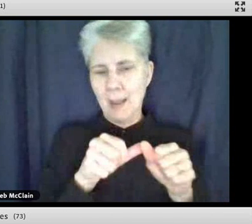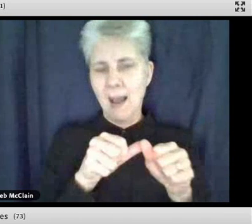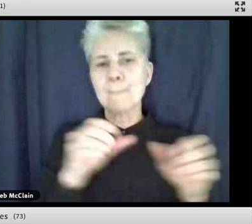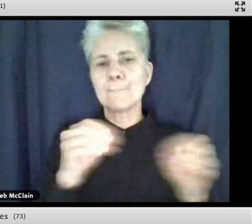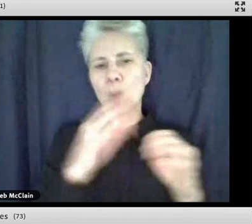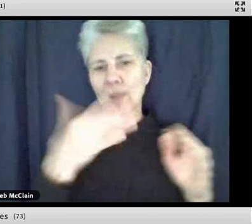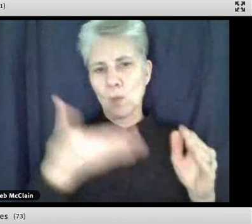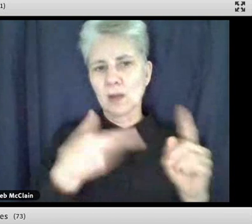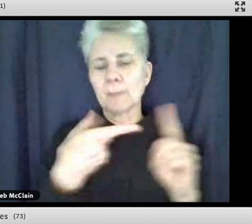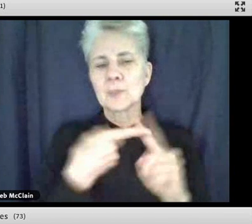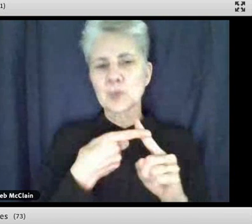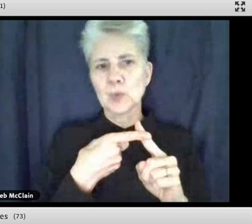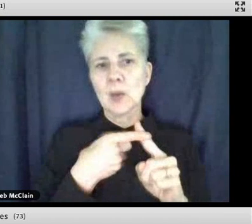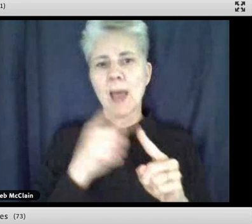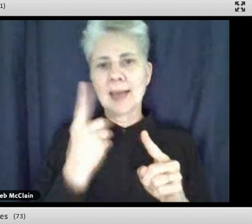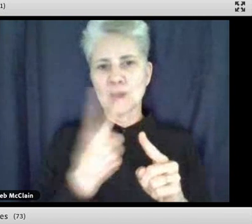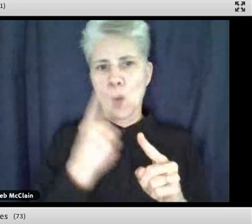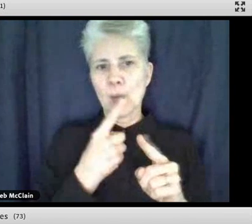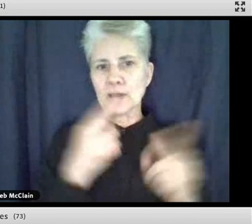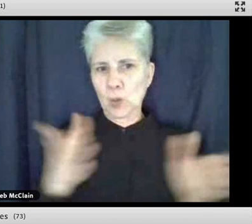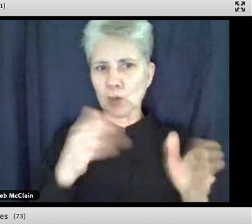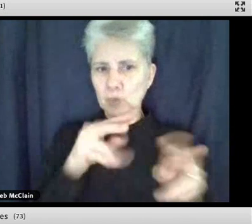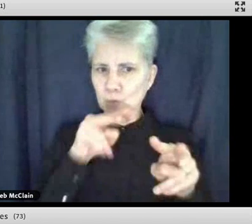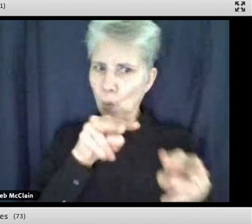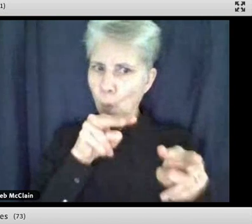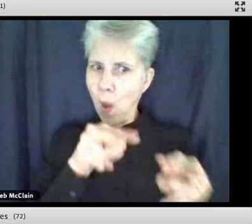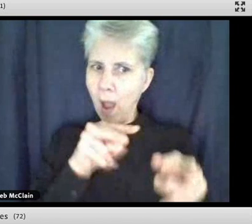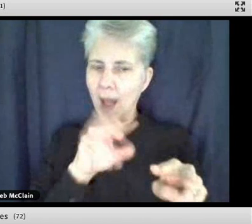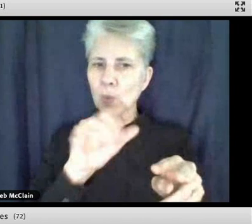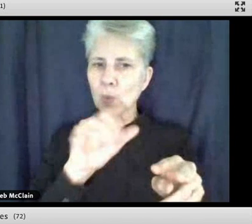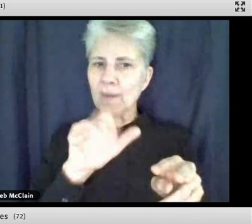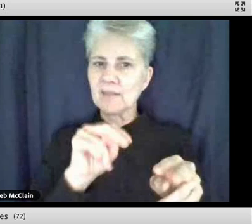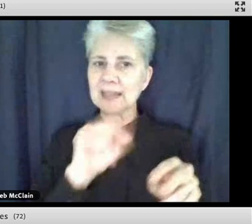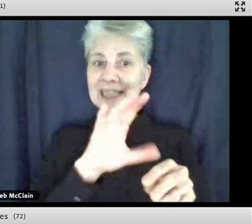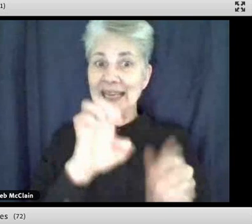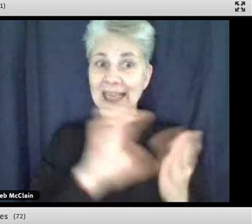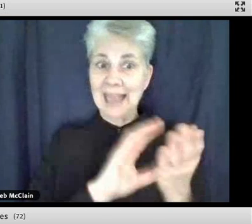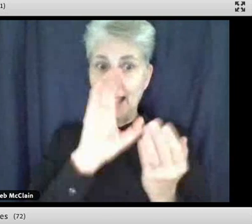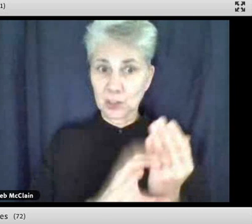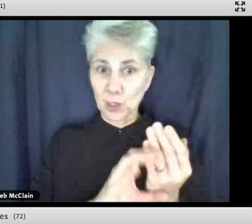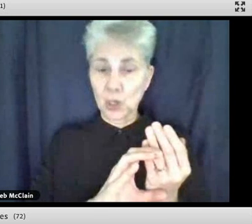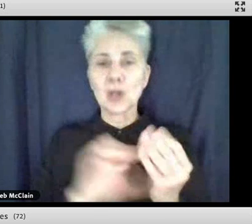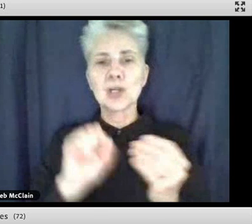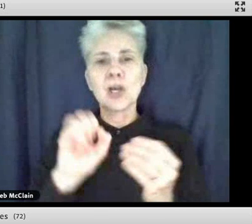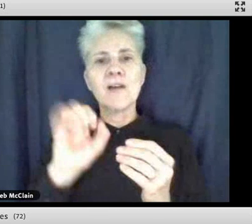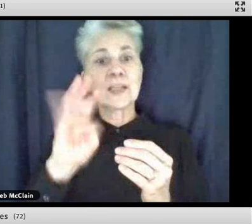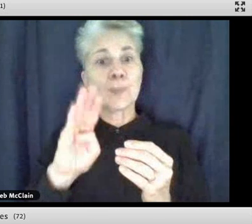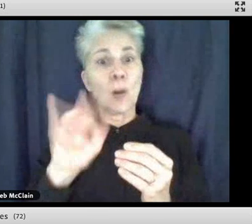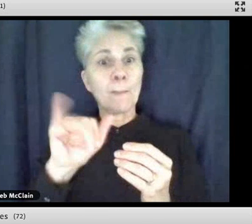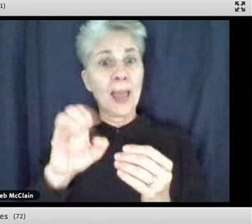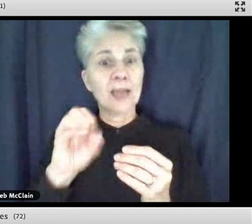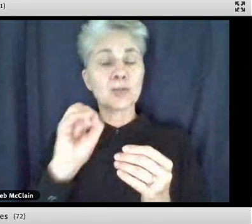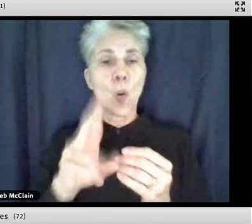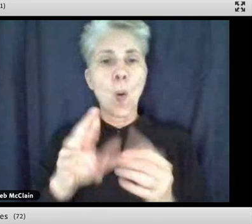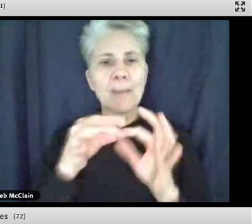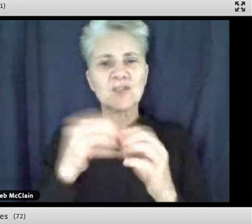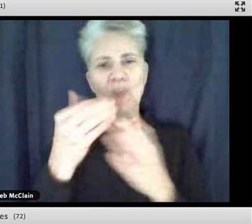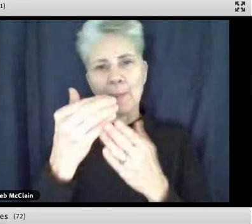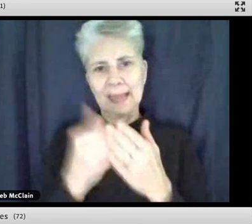than welcome to. As always, we encourage you to keep an eye on the Swiftland CE calendar, the Swiftland Facebook page, or your message